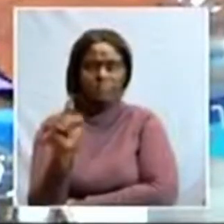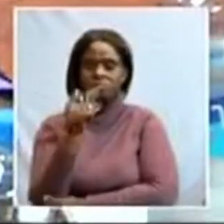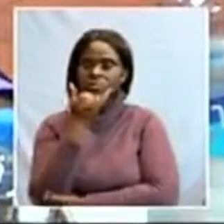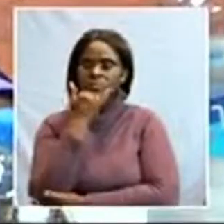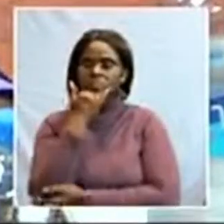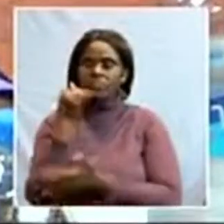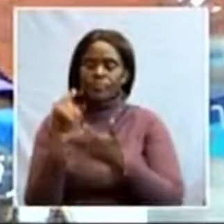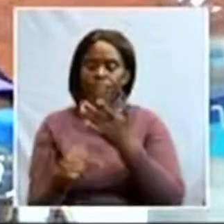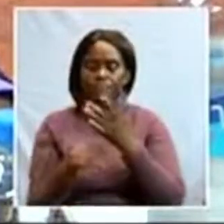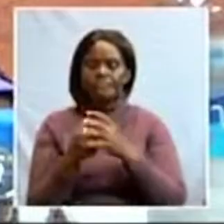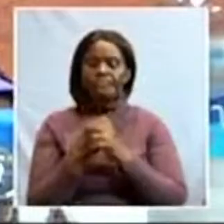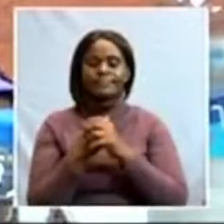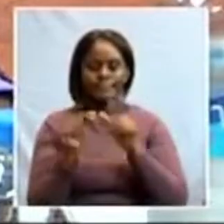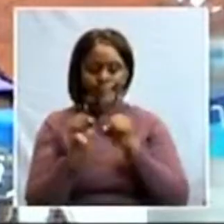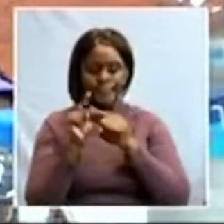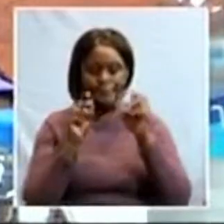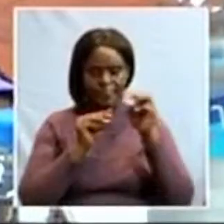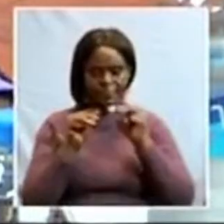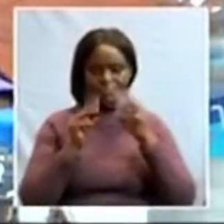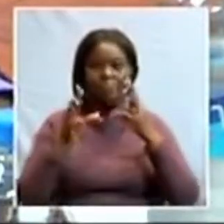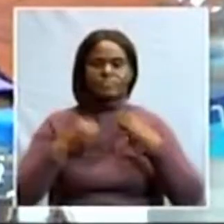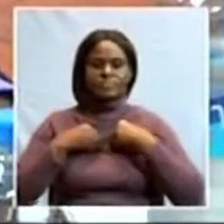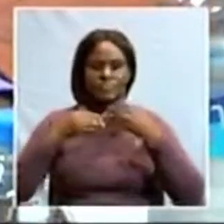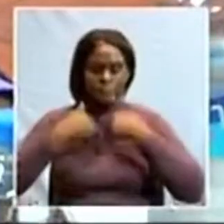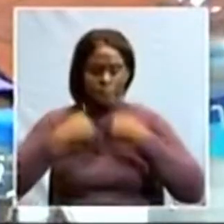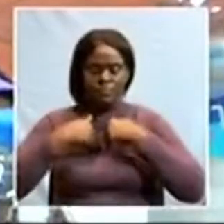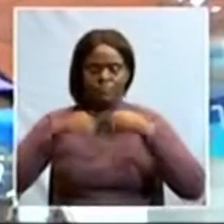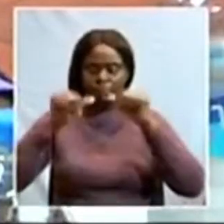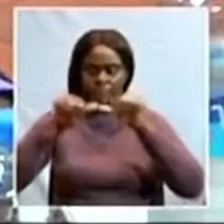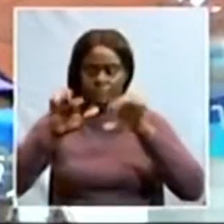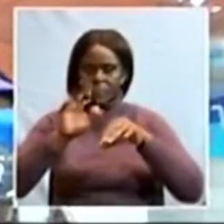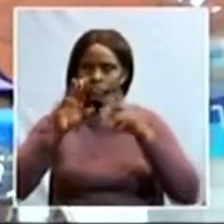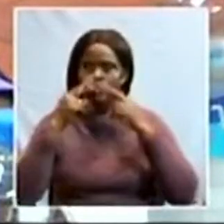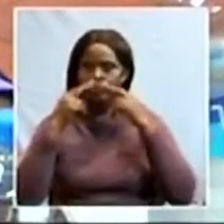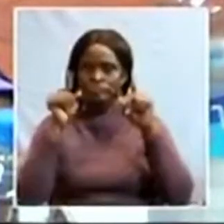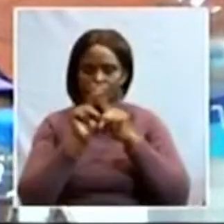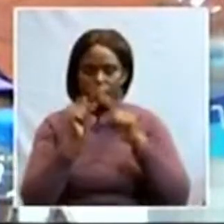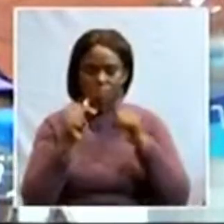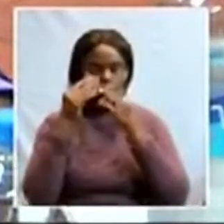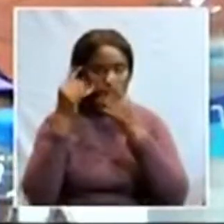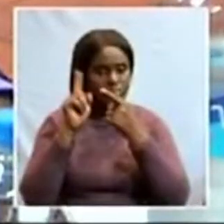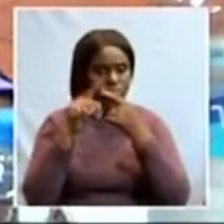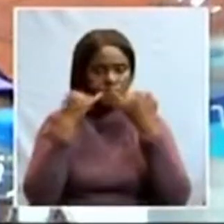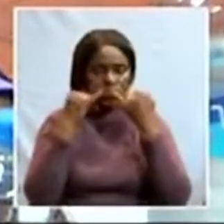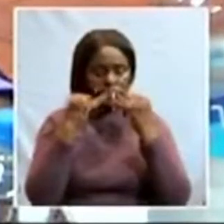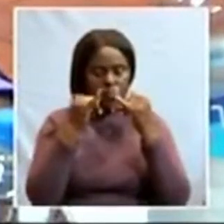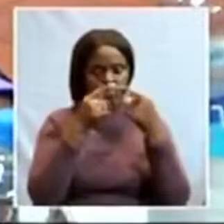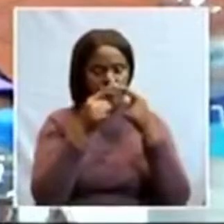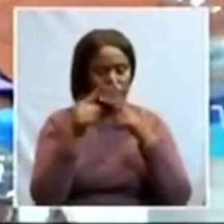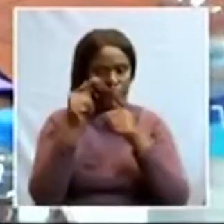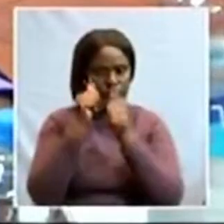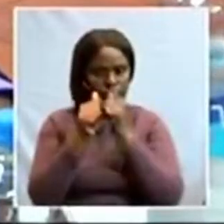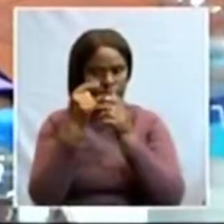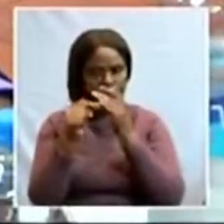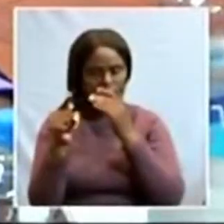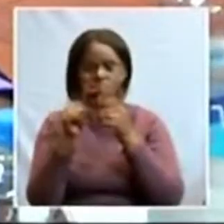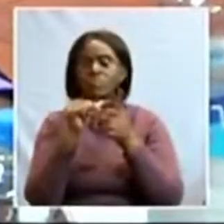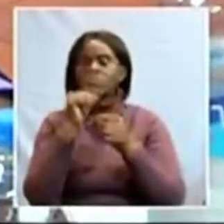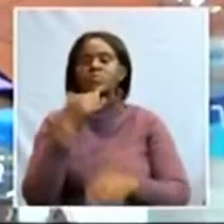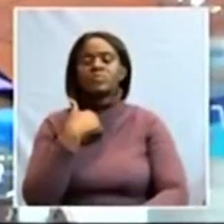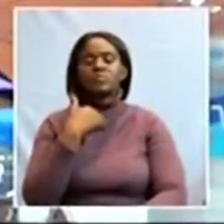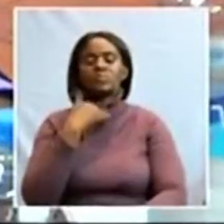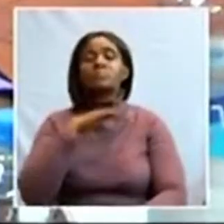of query: management acknowledges the auditor's finding and wish to state that the variance was caused by